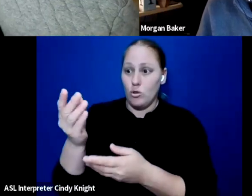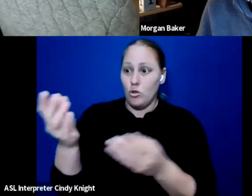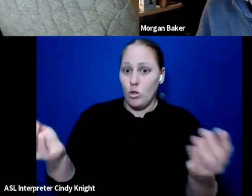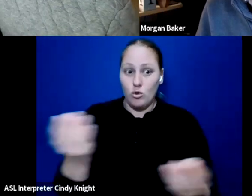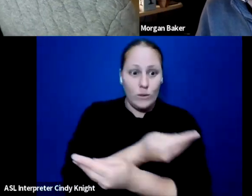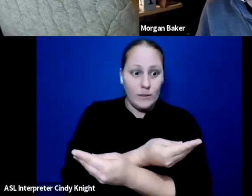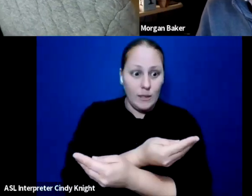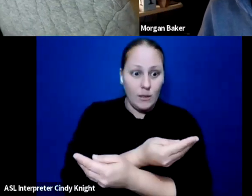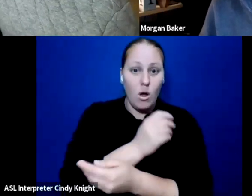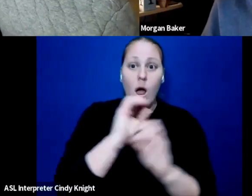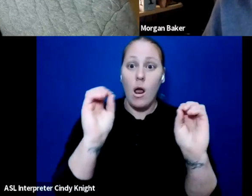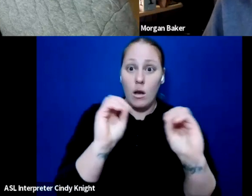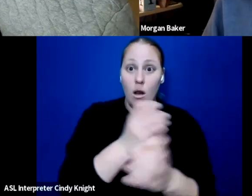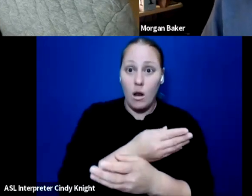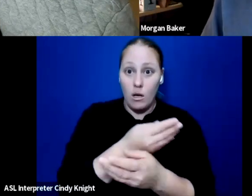contact?